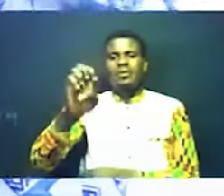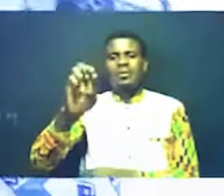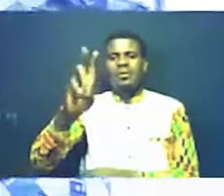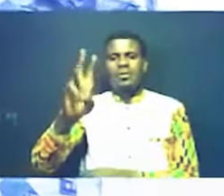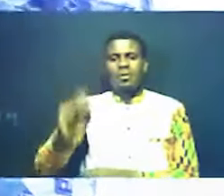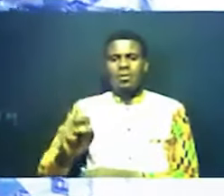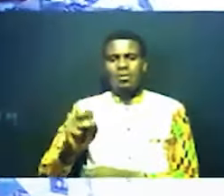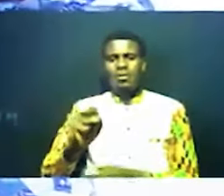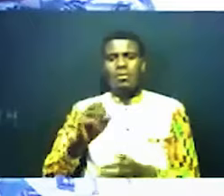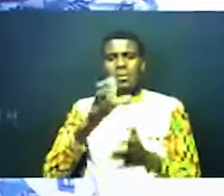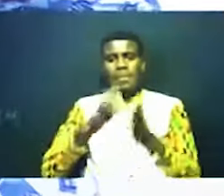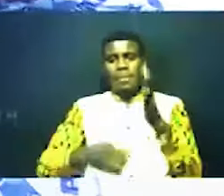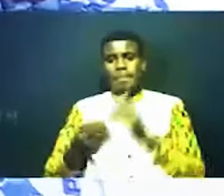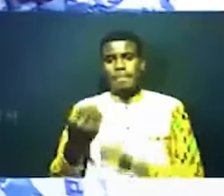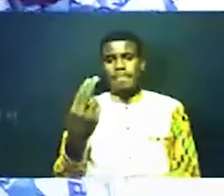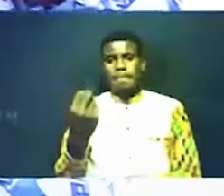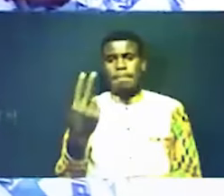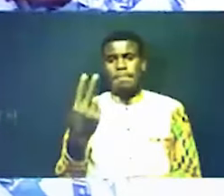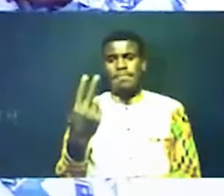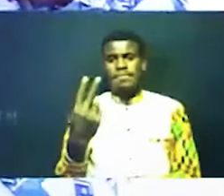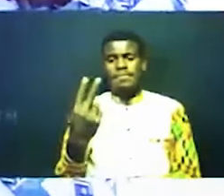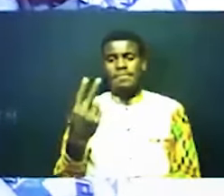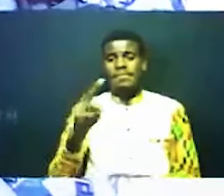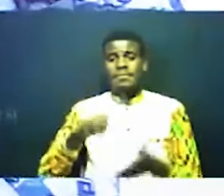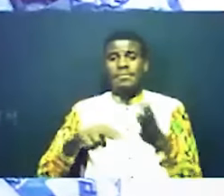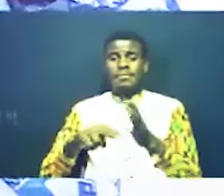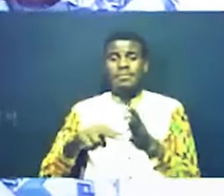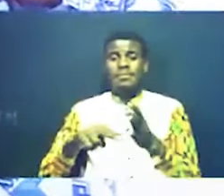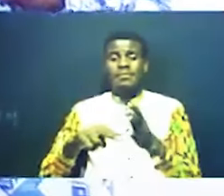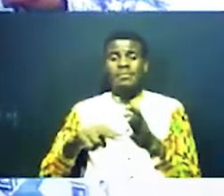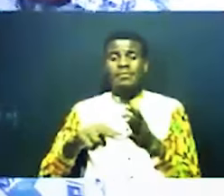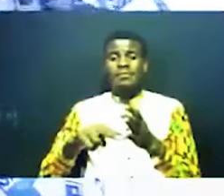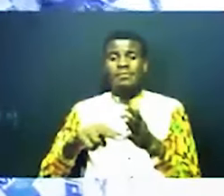Because this thing is like a viral